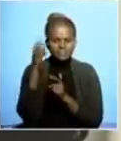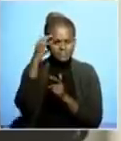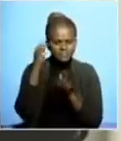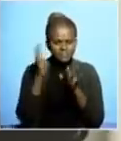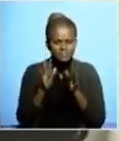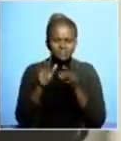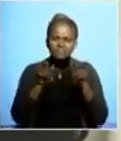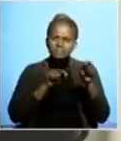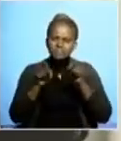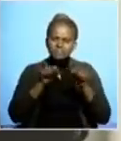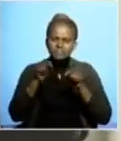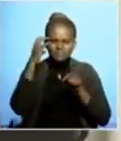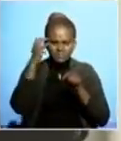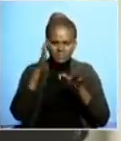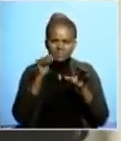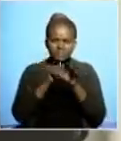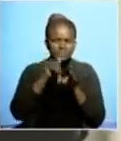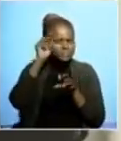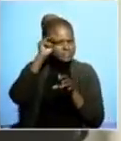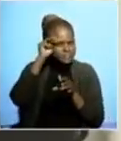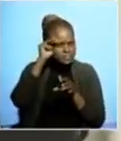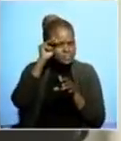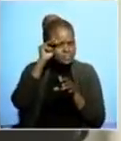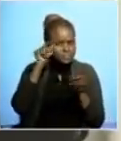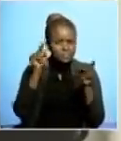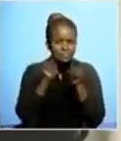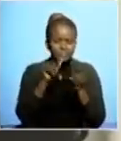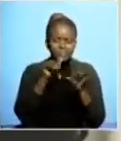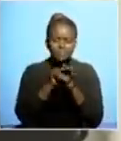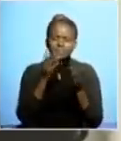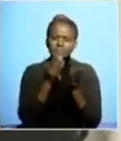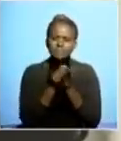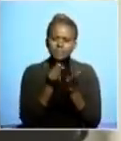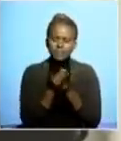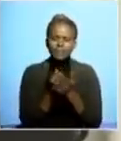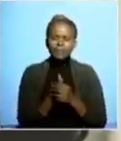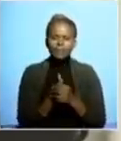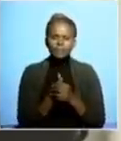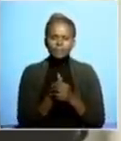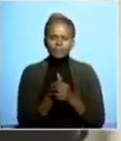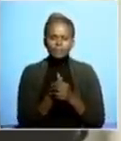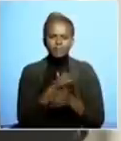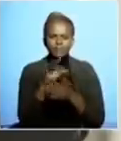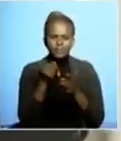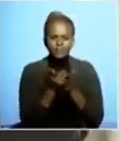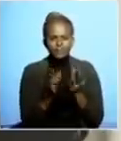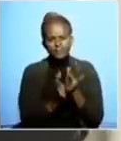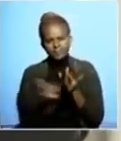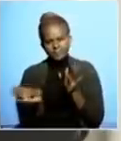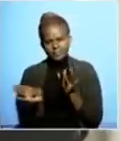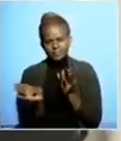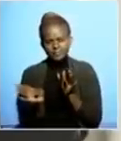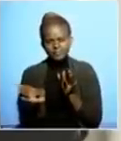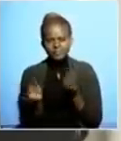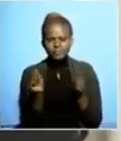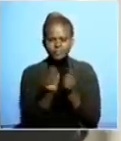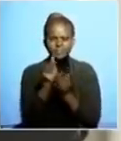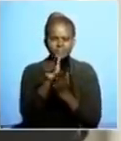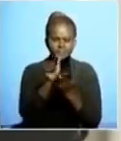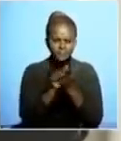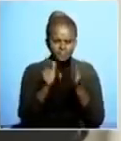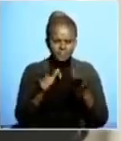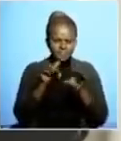controlling officers in the ministries, at finance, were colluding with